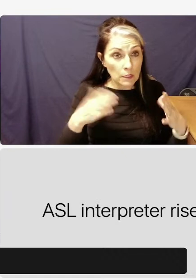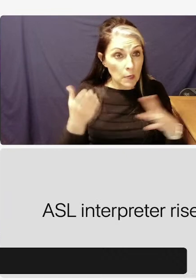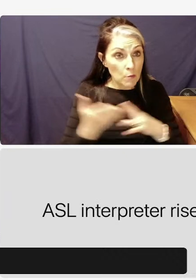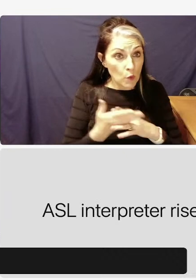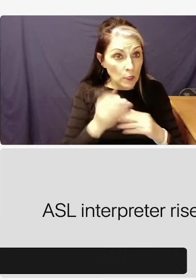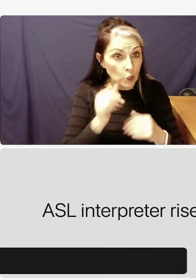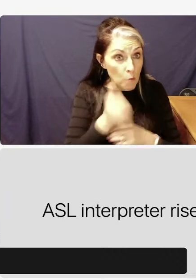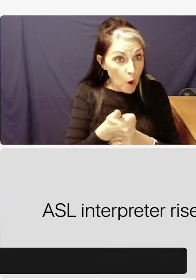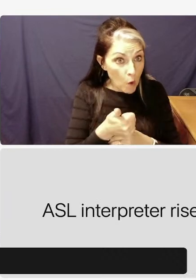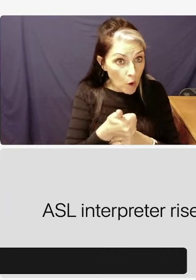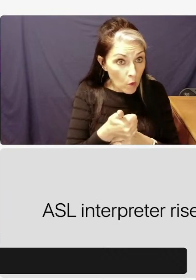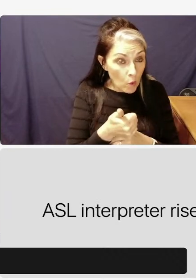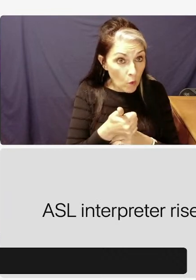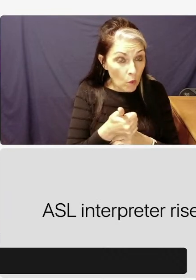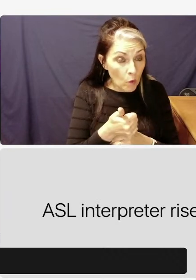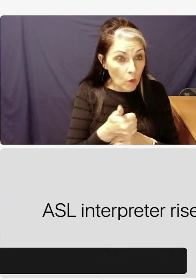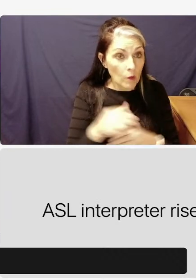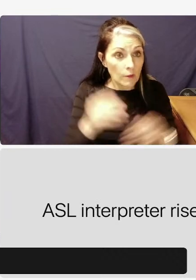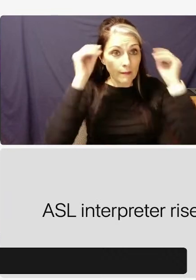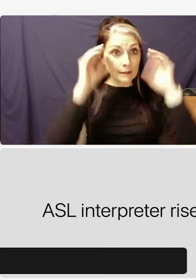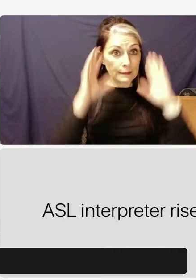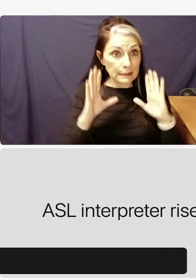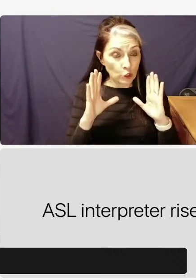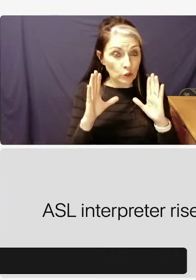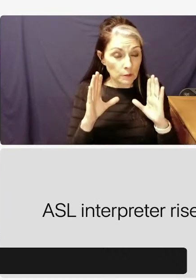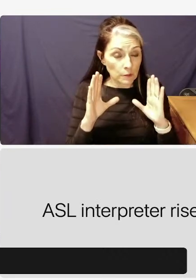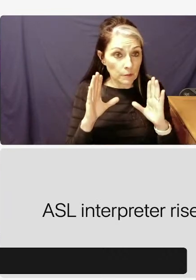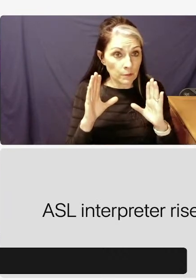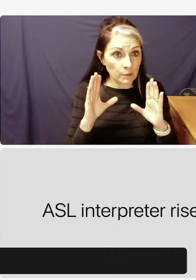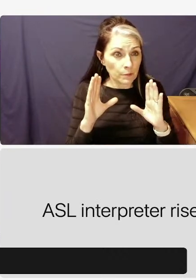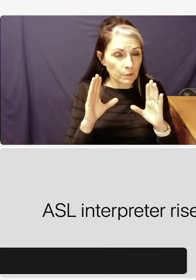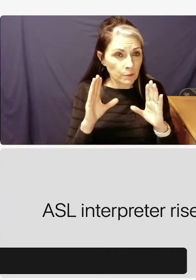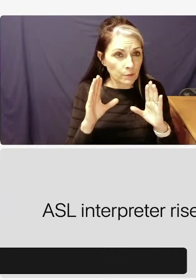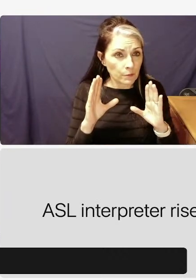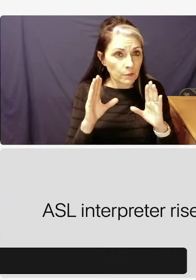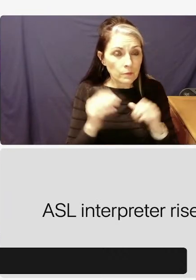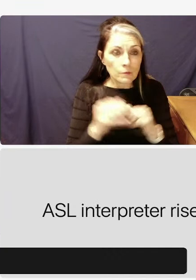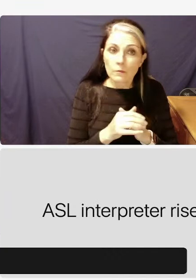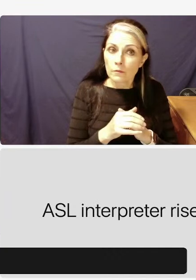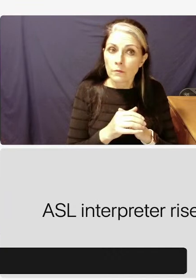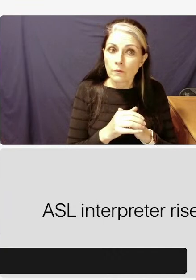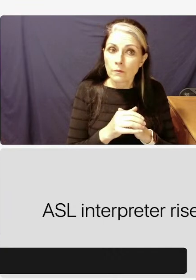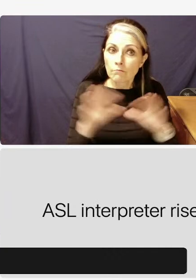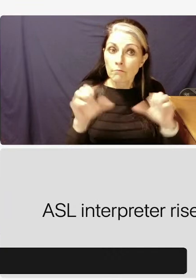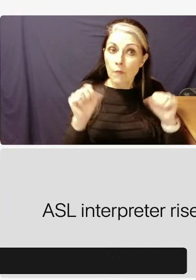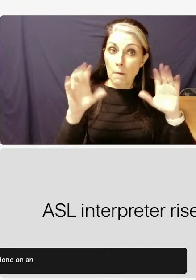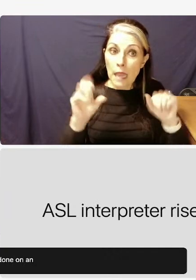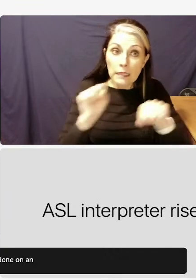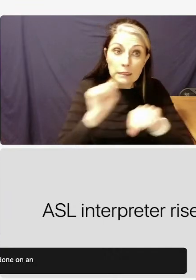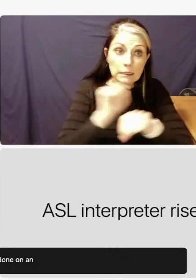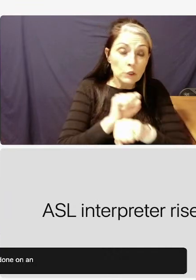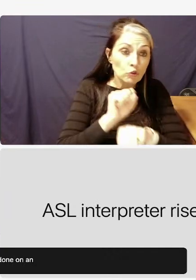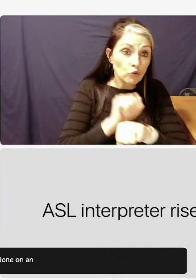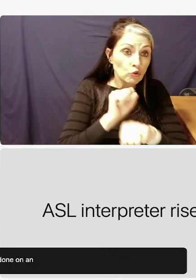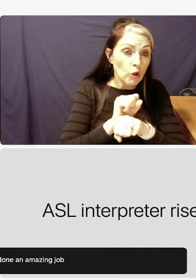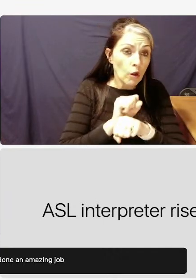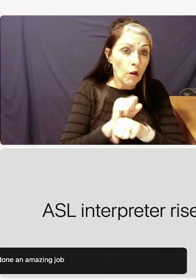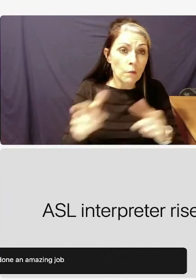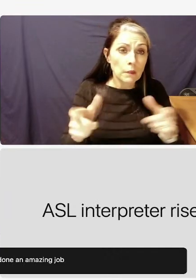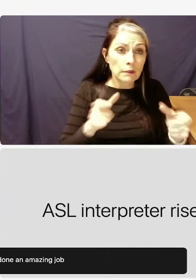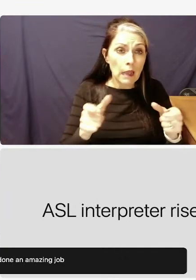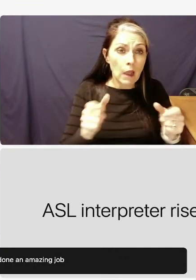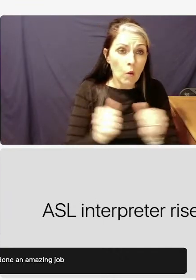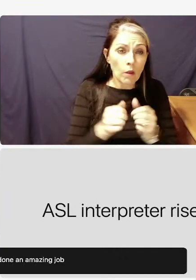tomorrow uh our teachers have uh have done an amazing job uh they've dealt with a whole